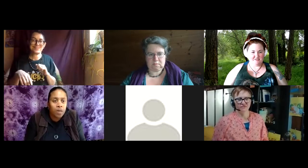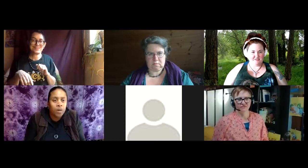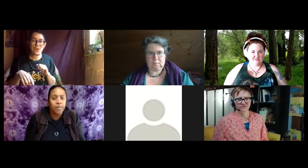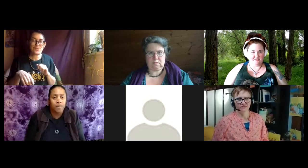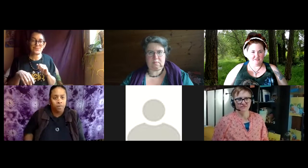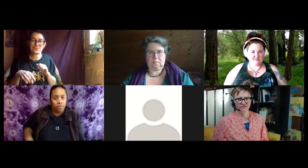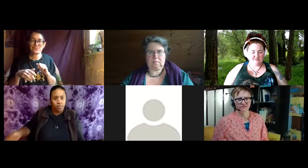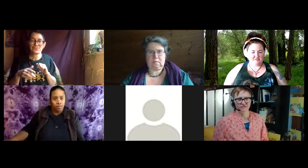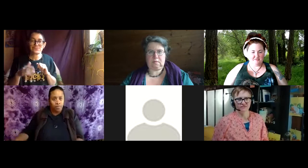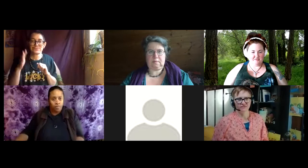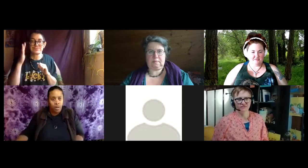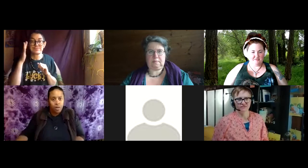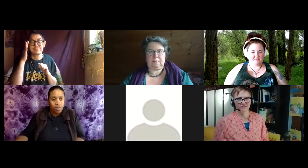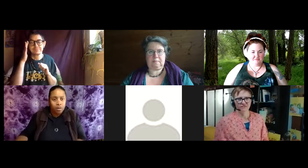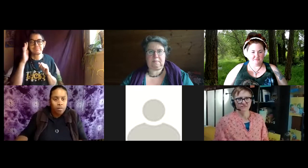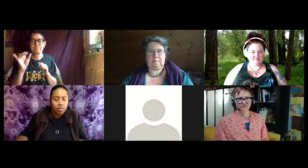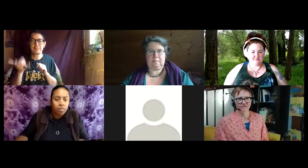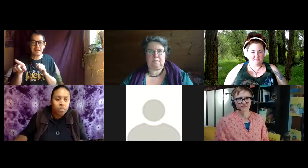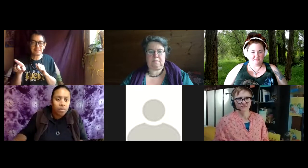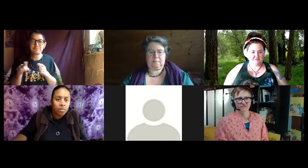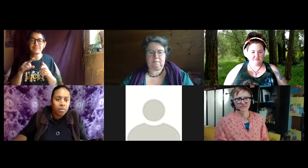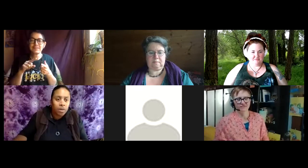you want to,